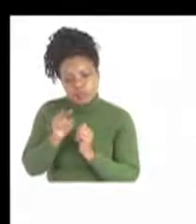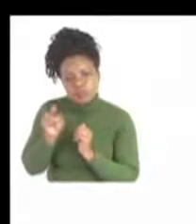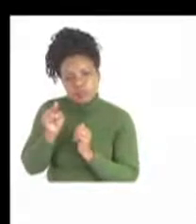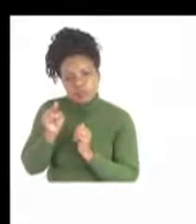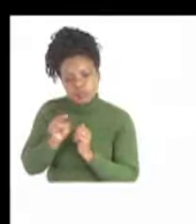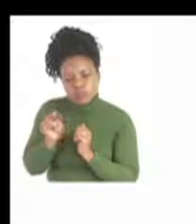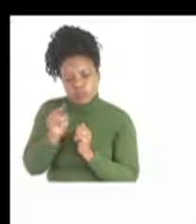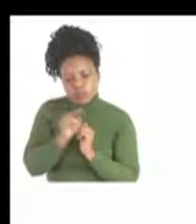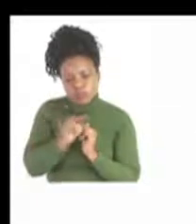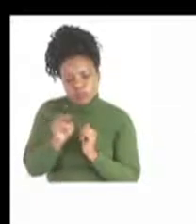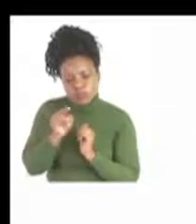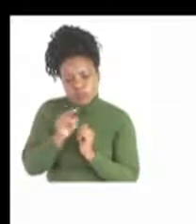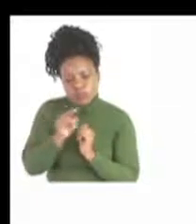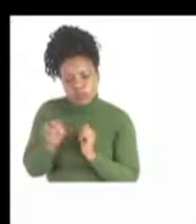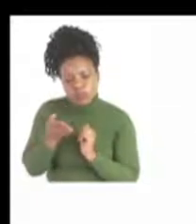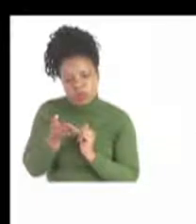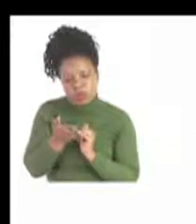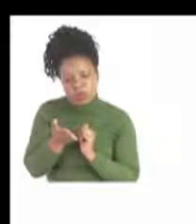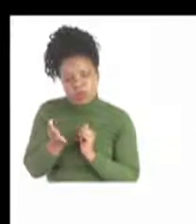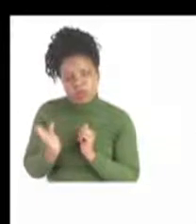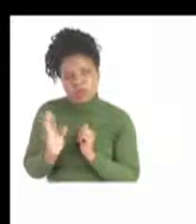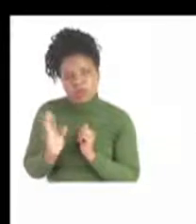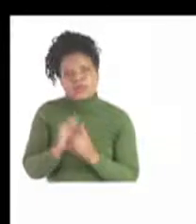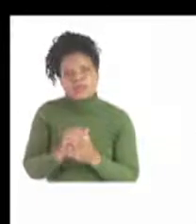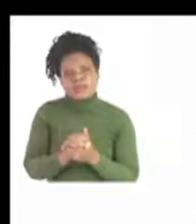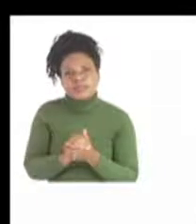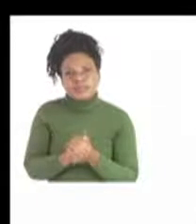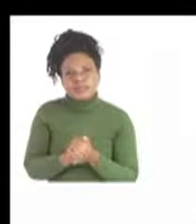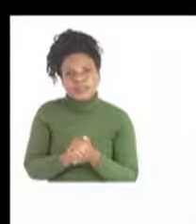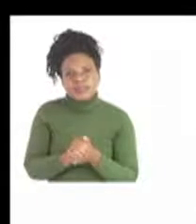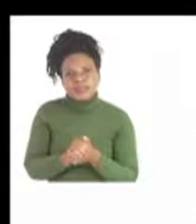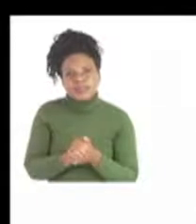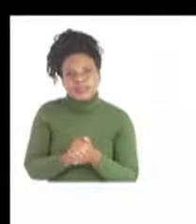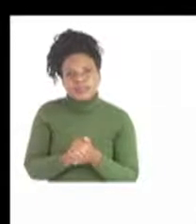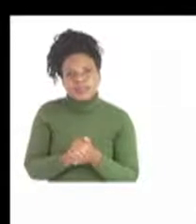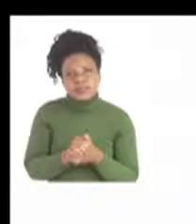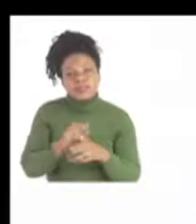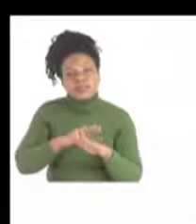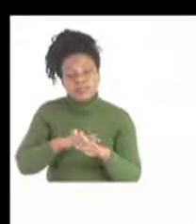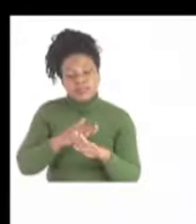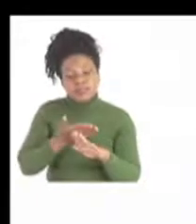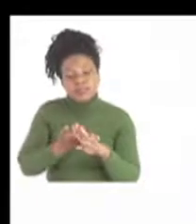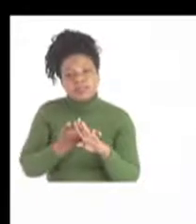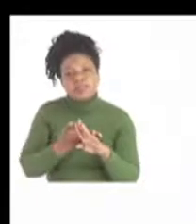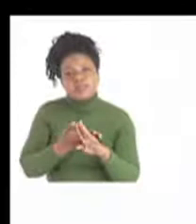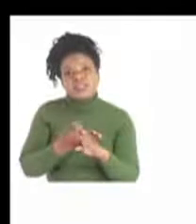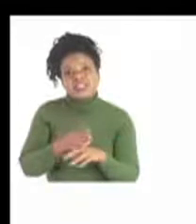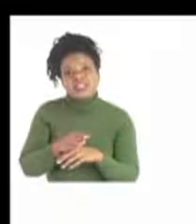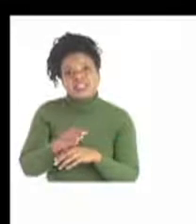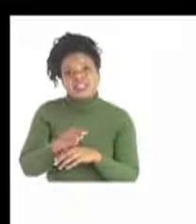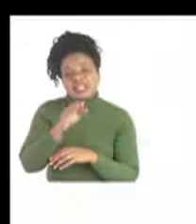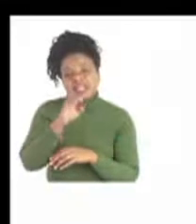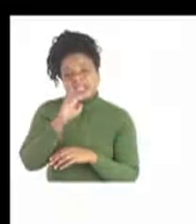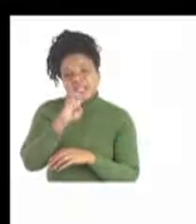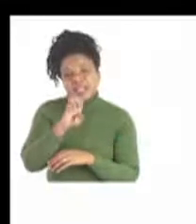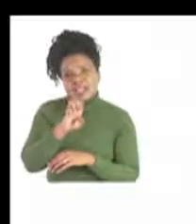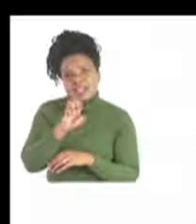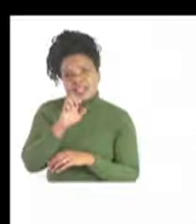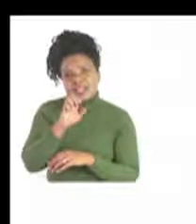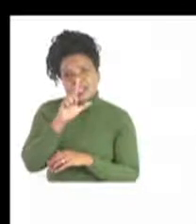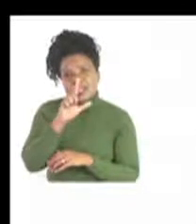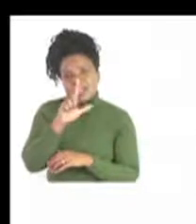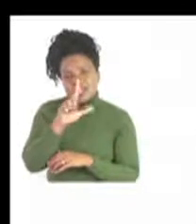joy. Santa was delivering a large sack to a big family, and the elves were watching in a